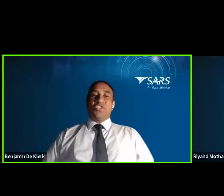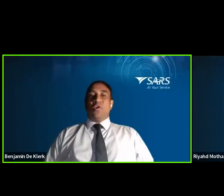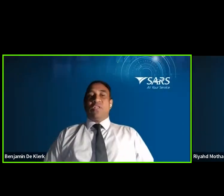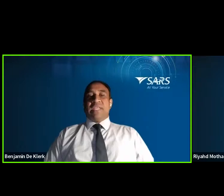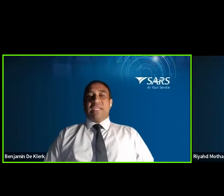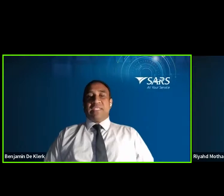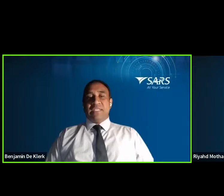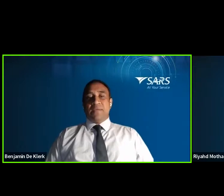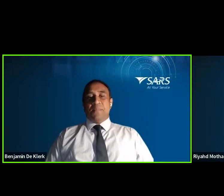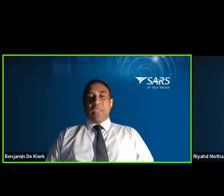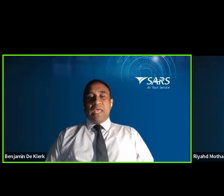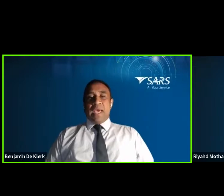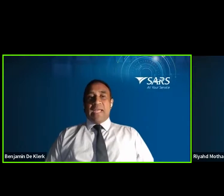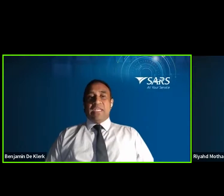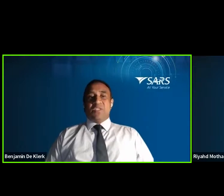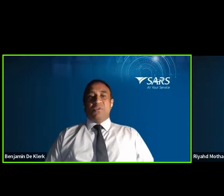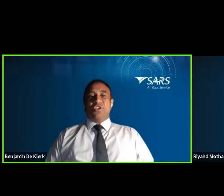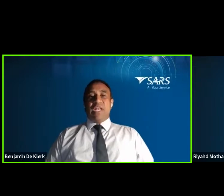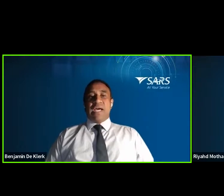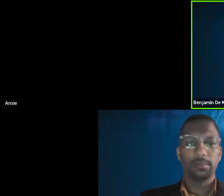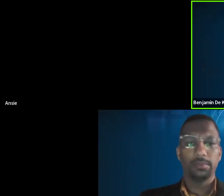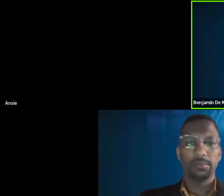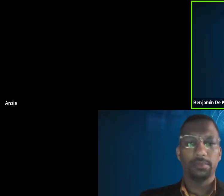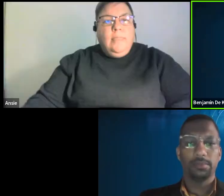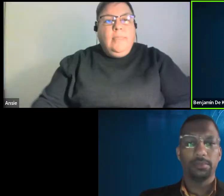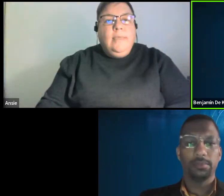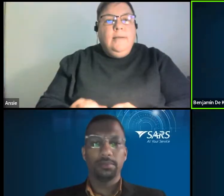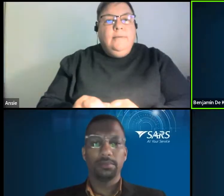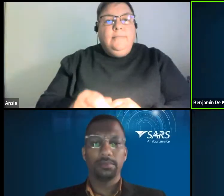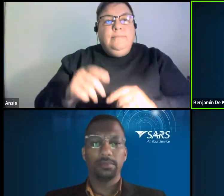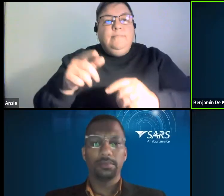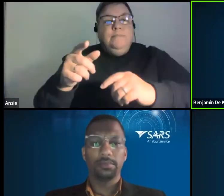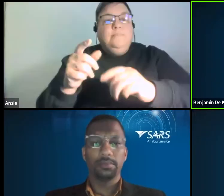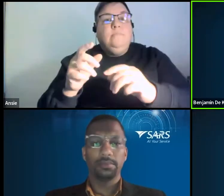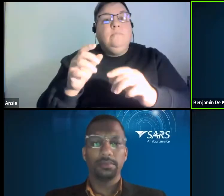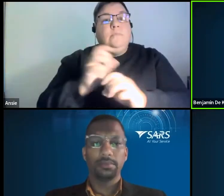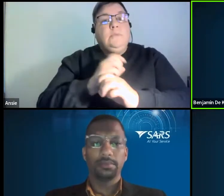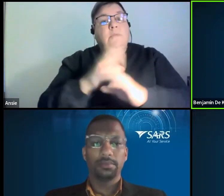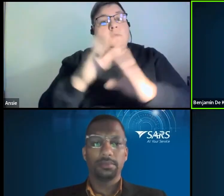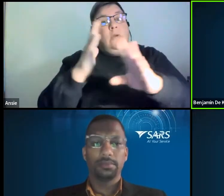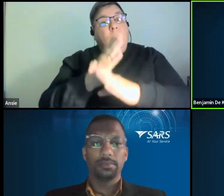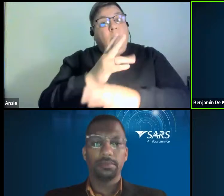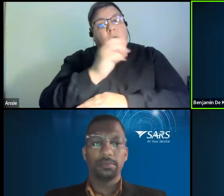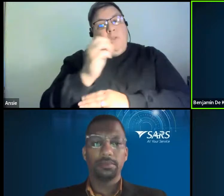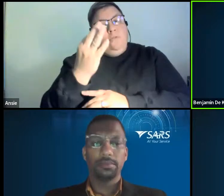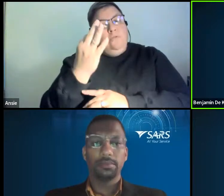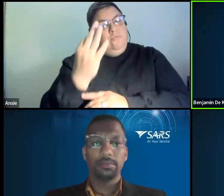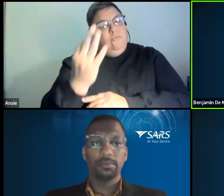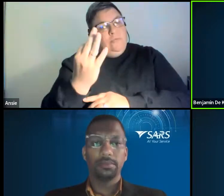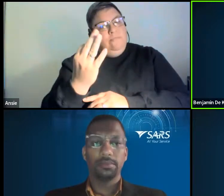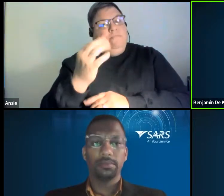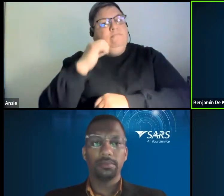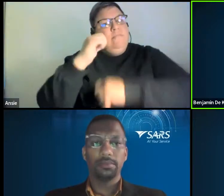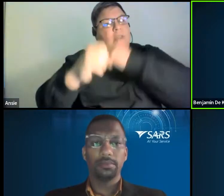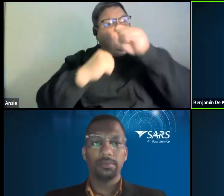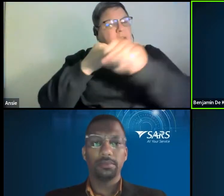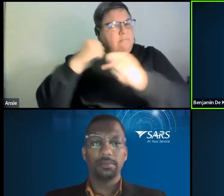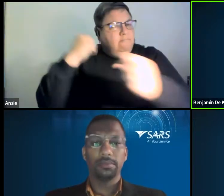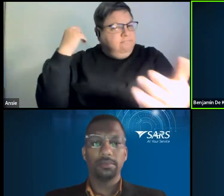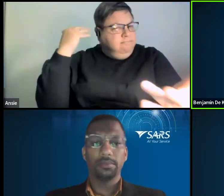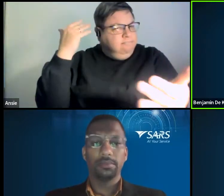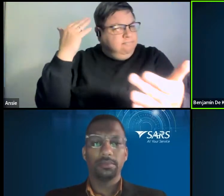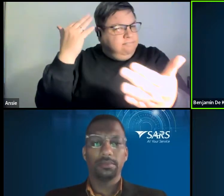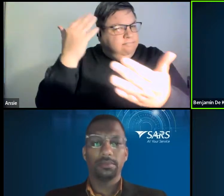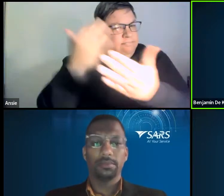the National Contact Centre, and he specialized in VAT. And over the years, He has gained extensive knowledge of various